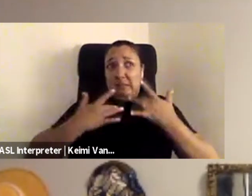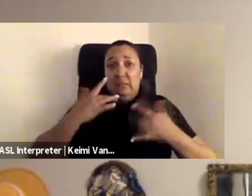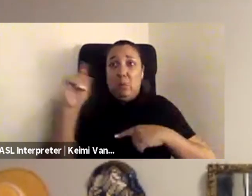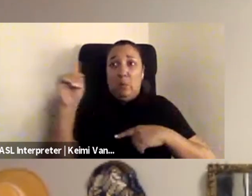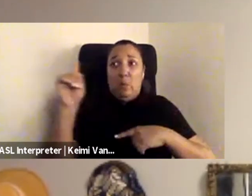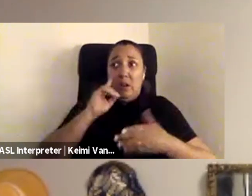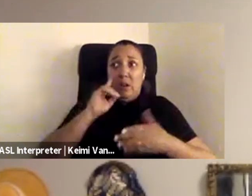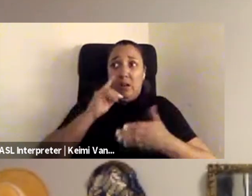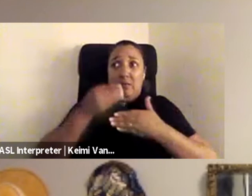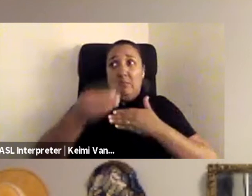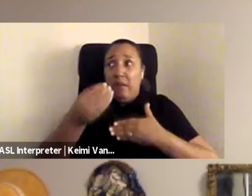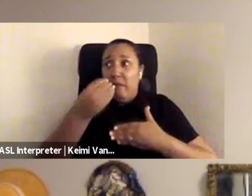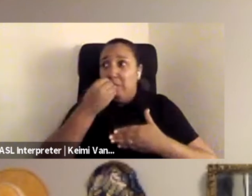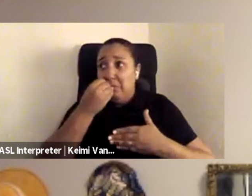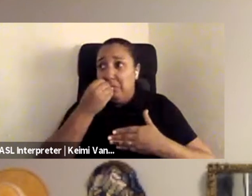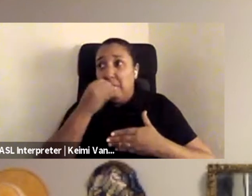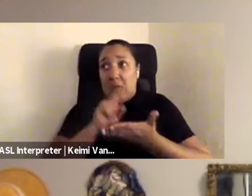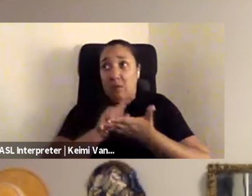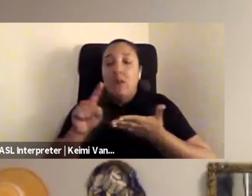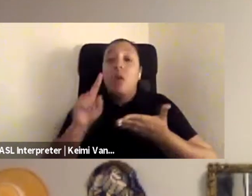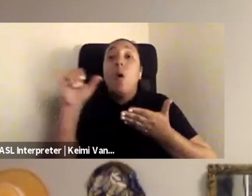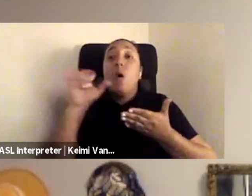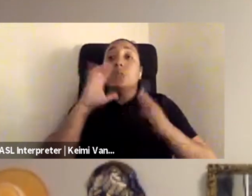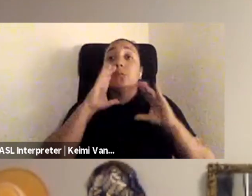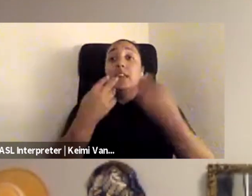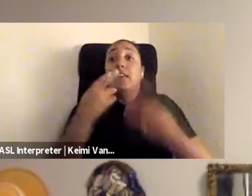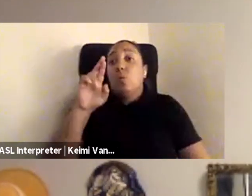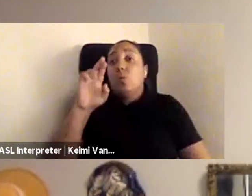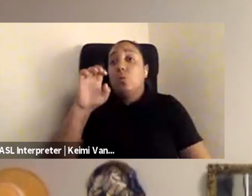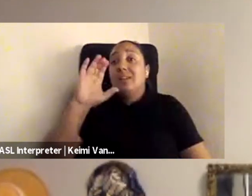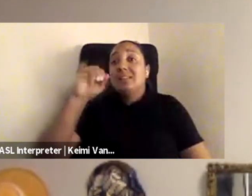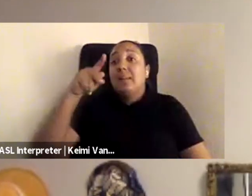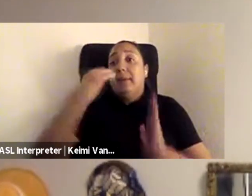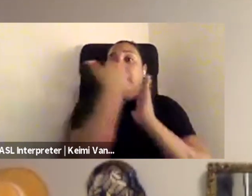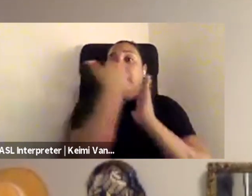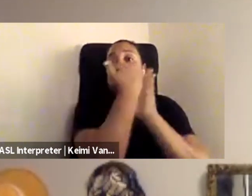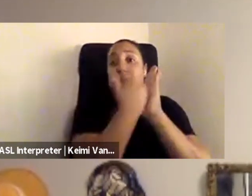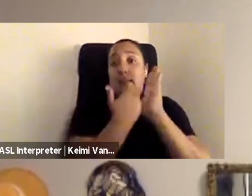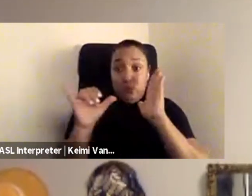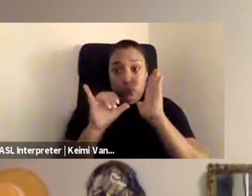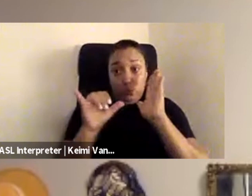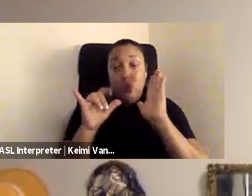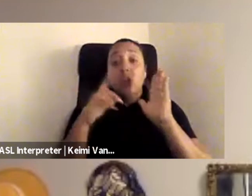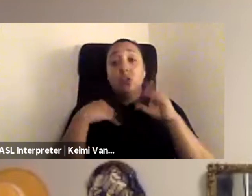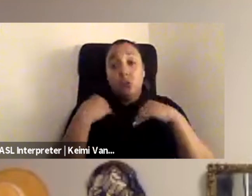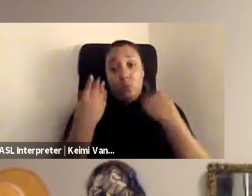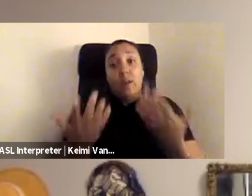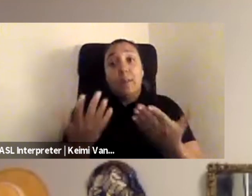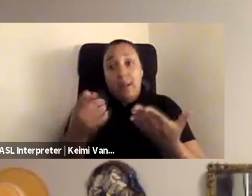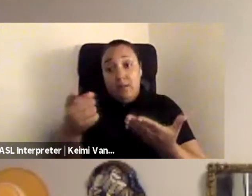so they are great. They'll also give you recipes, which is wonderful. So I would definitely recommend checking them out as